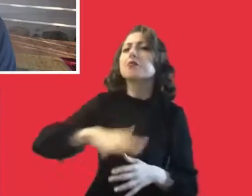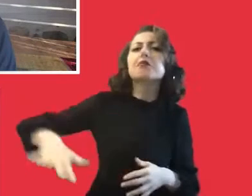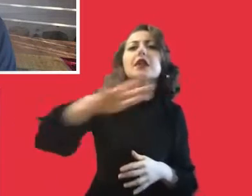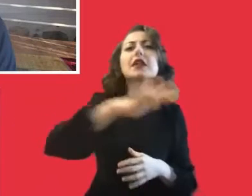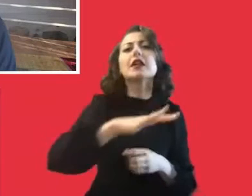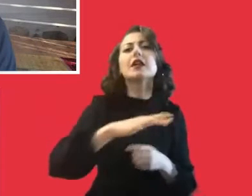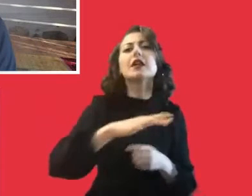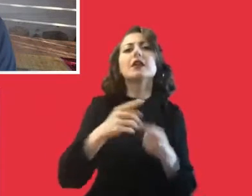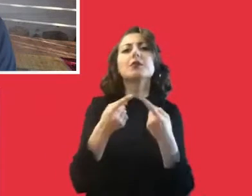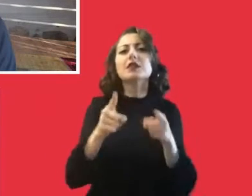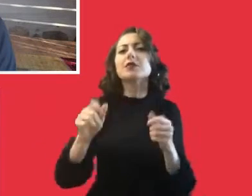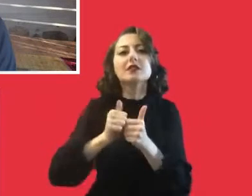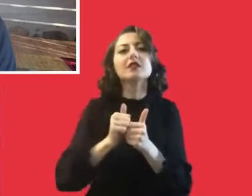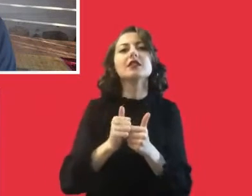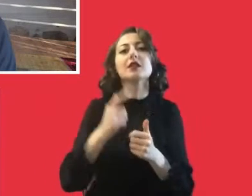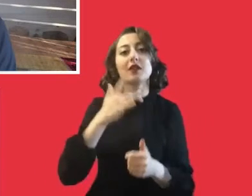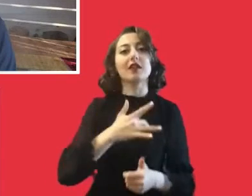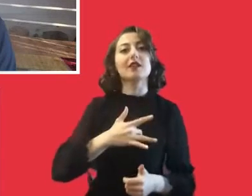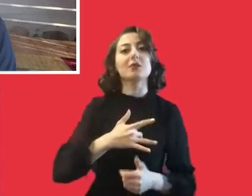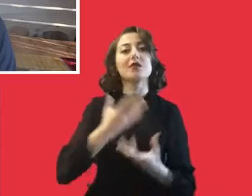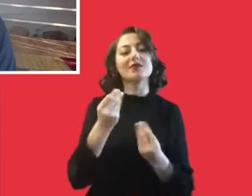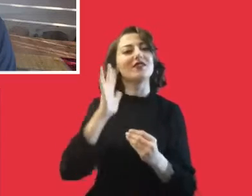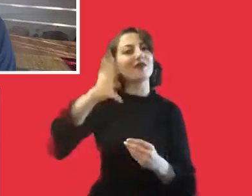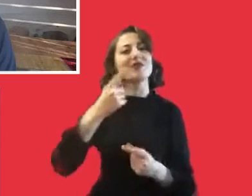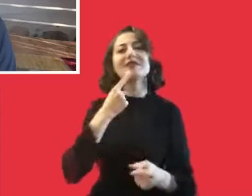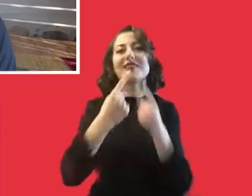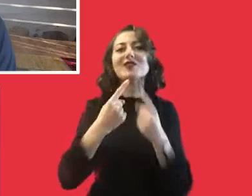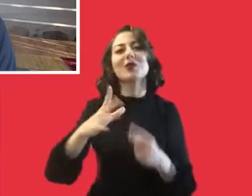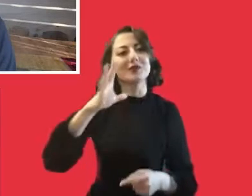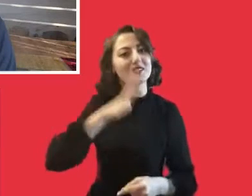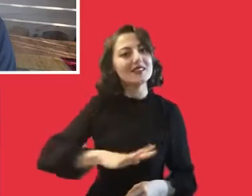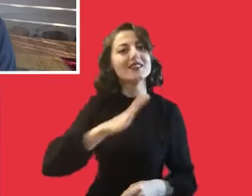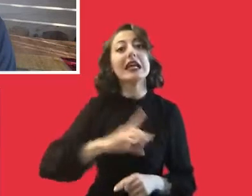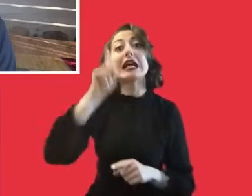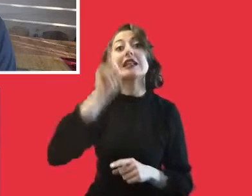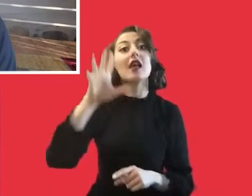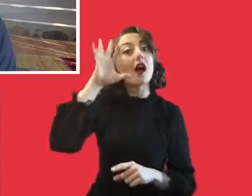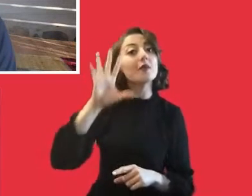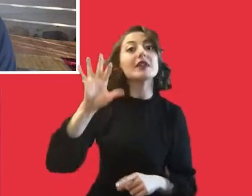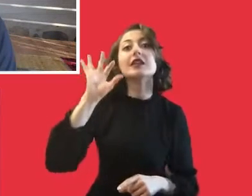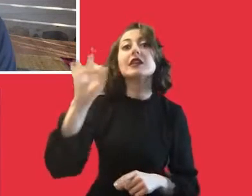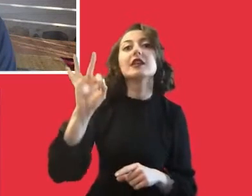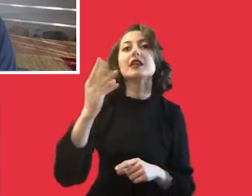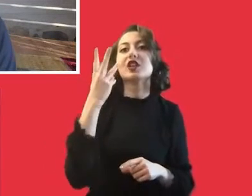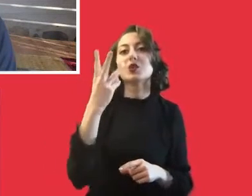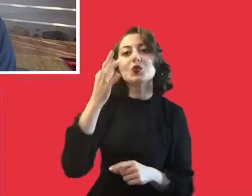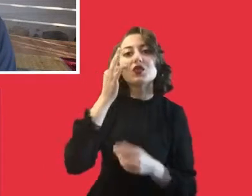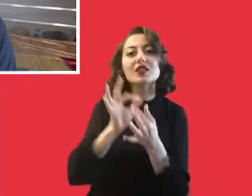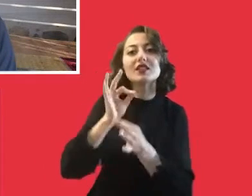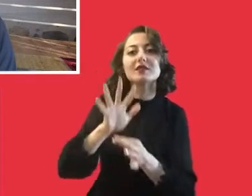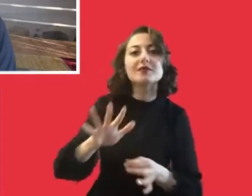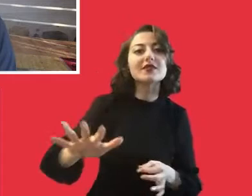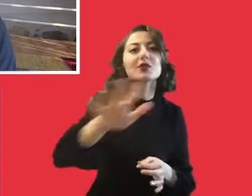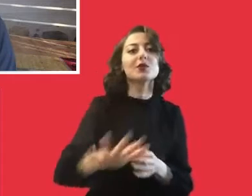spor ve gönüllülükle ilgili çok fazla şey söylemek And istiyor olsam da I asıl want to talk uzmanlıkları a lot olan bu about üç sports and kişiye volunteerism, but I sözü would like to bırakmak leave the word istiyorum.